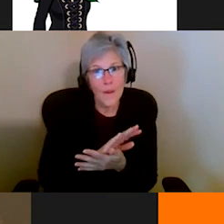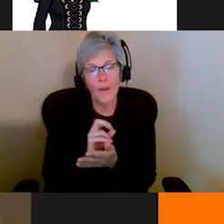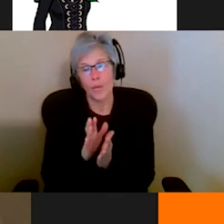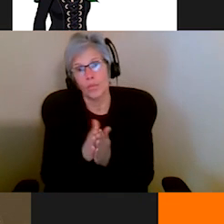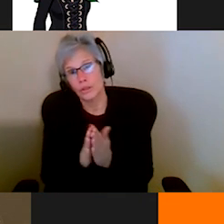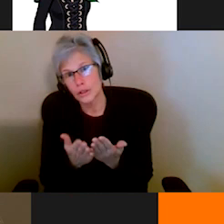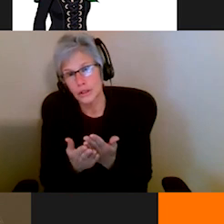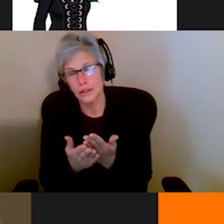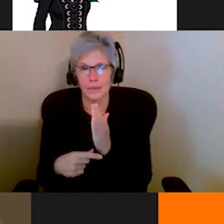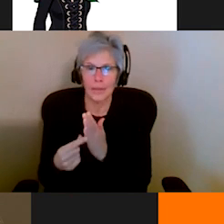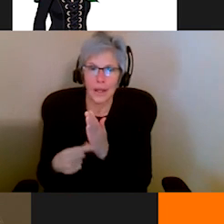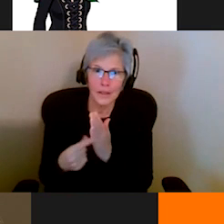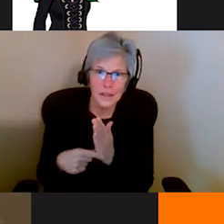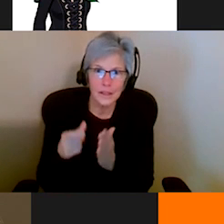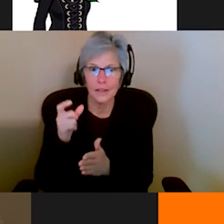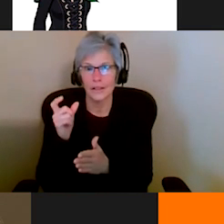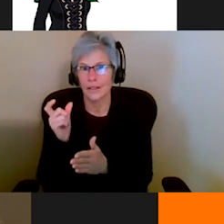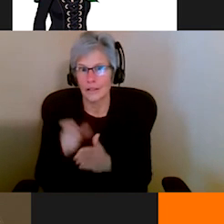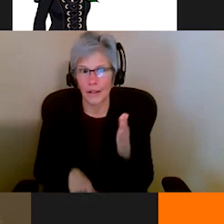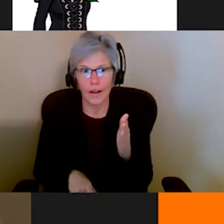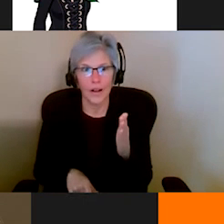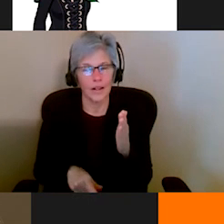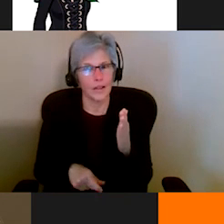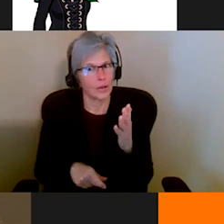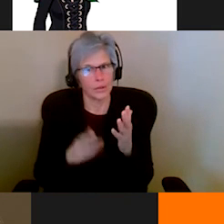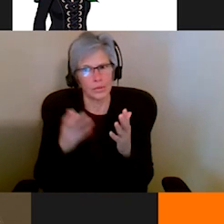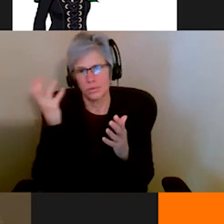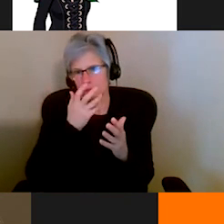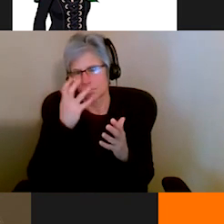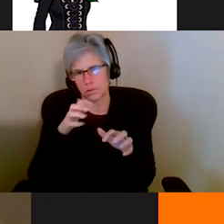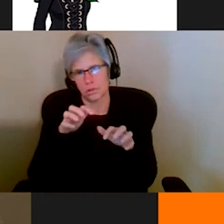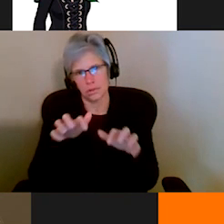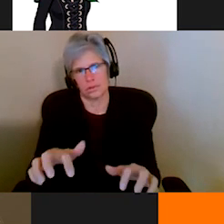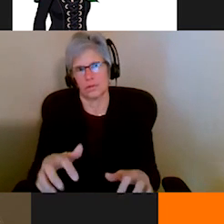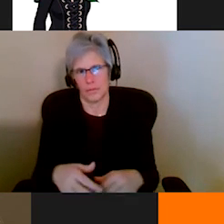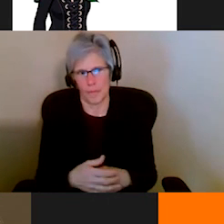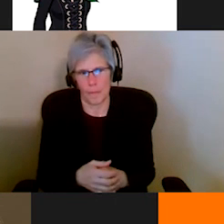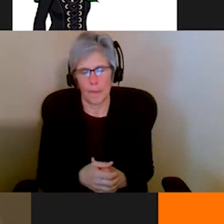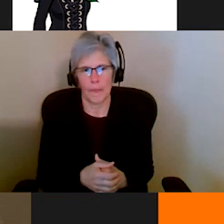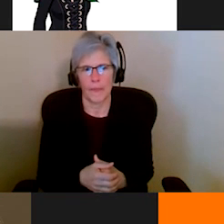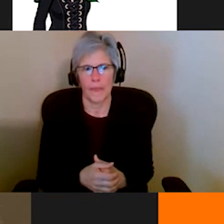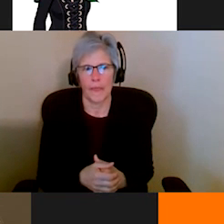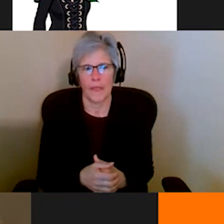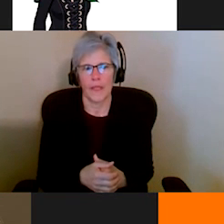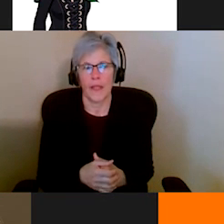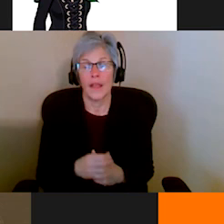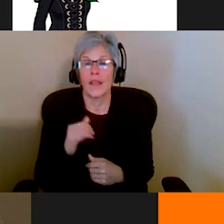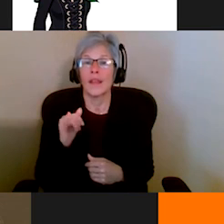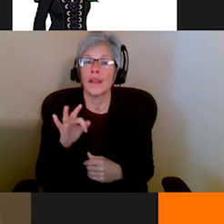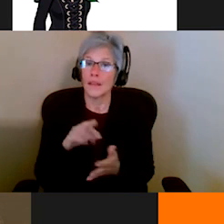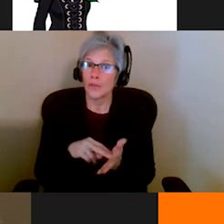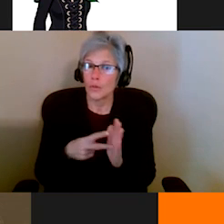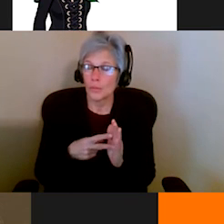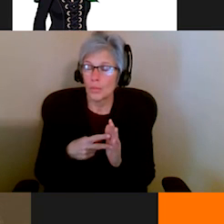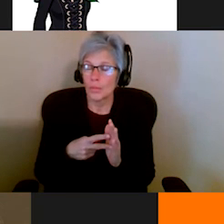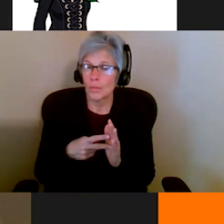or a magazine or article. It's everywhere. It is everywhere. Now, if you're talking about, specifically people